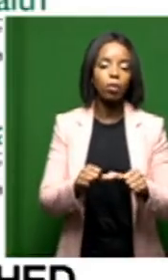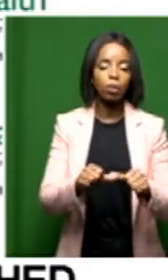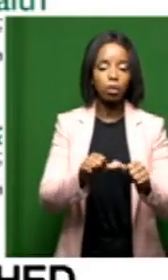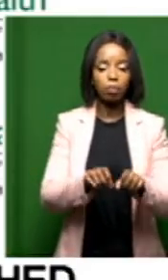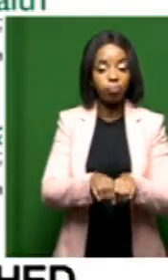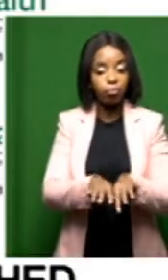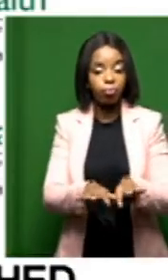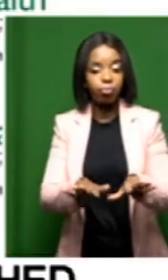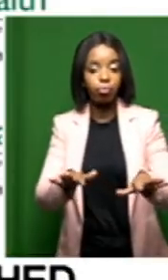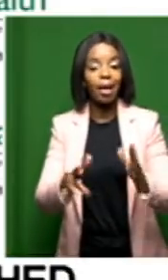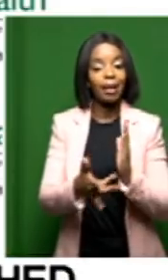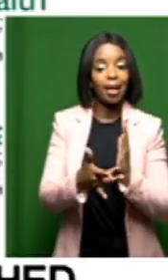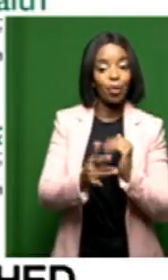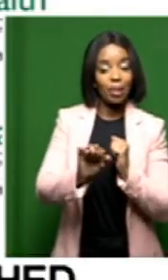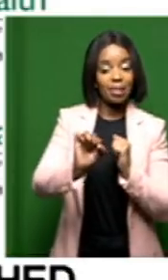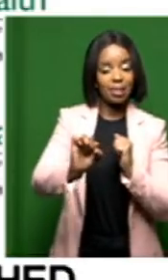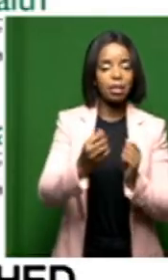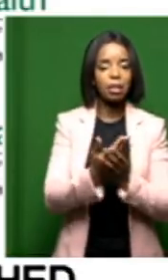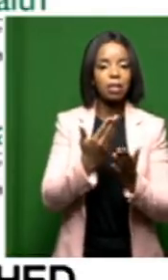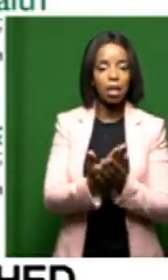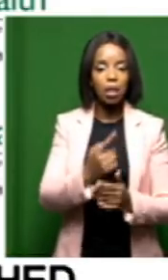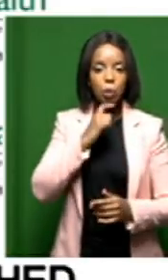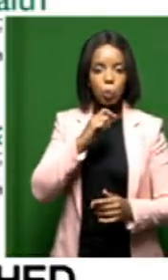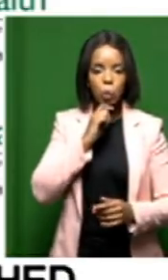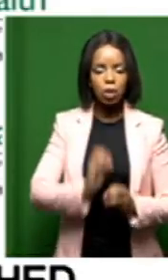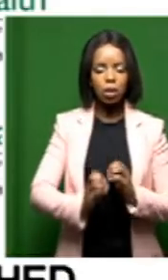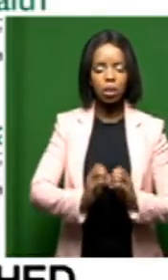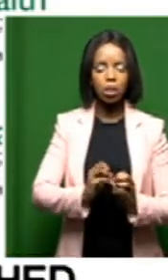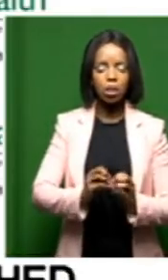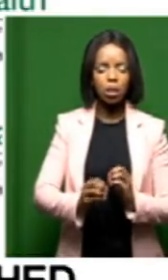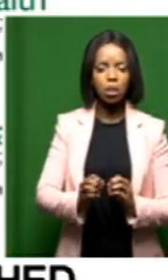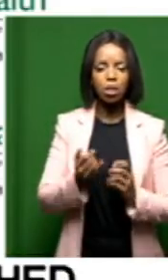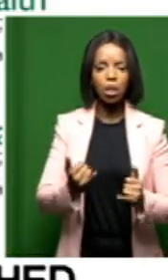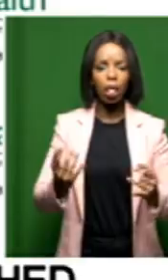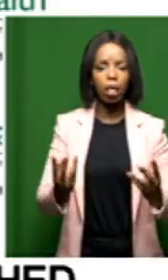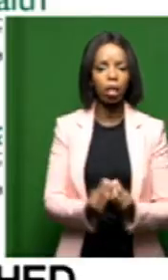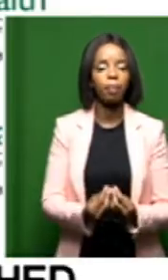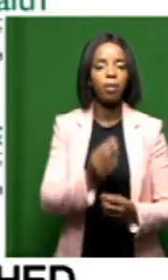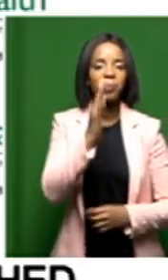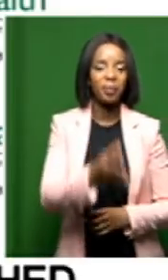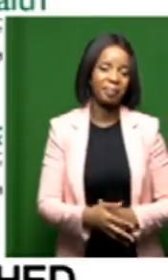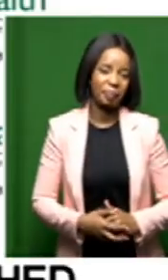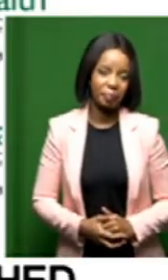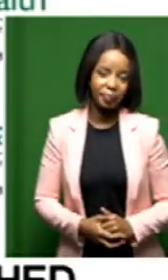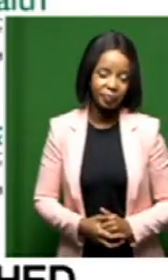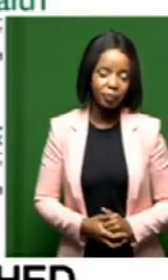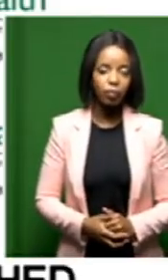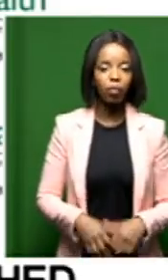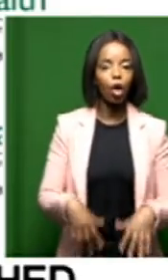the COVID. So that's just a point to add. Now, in terms of the skills, that's why